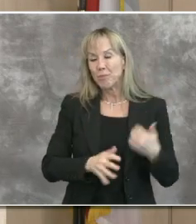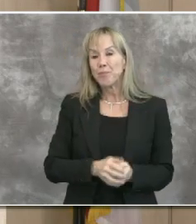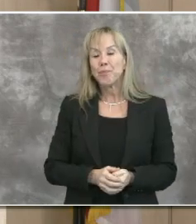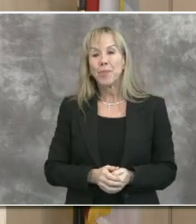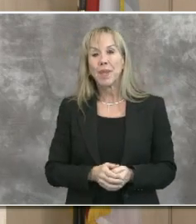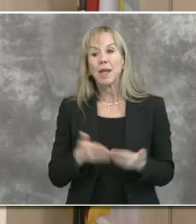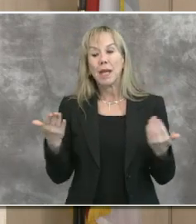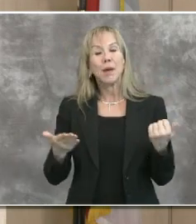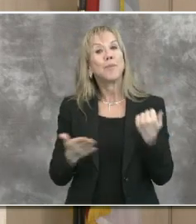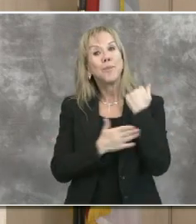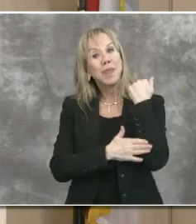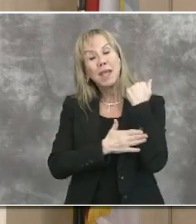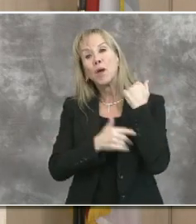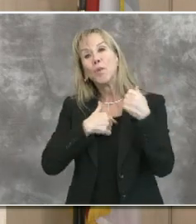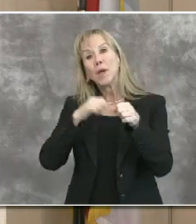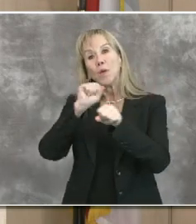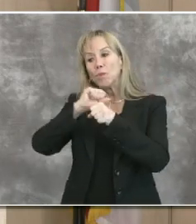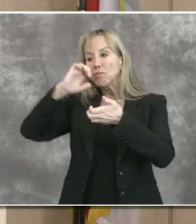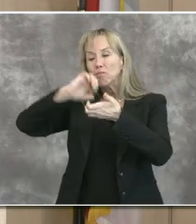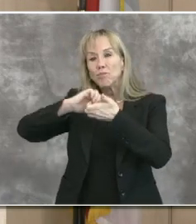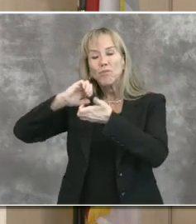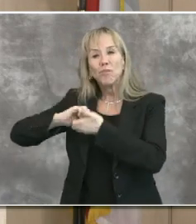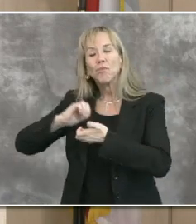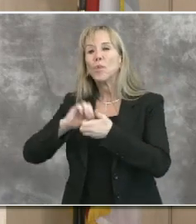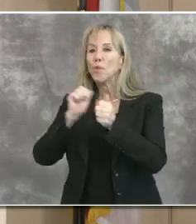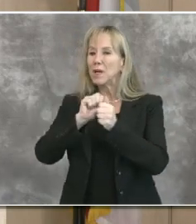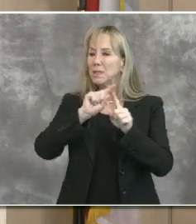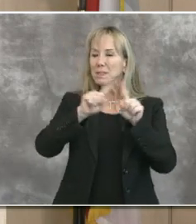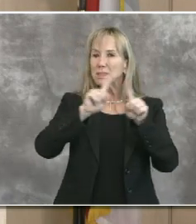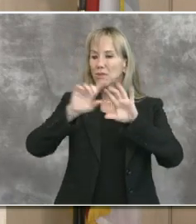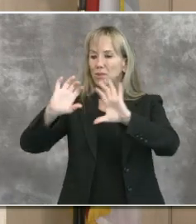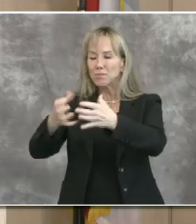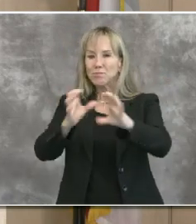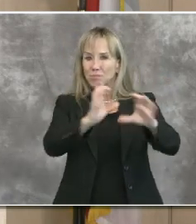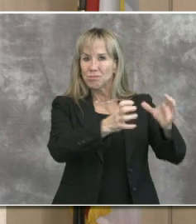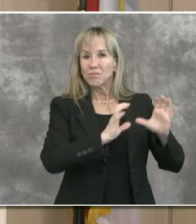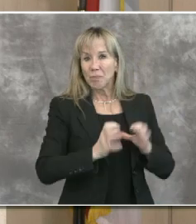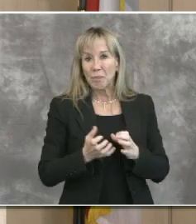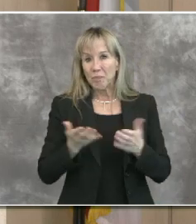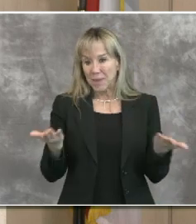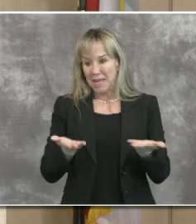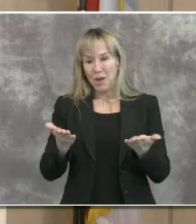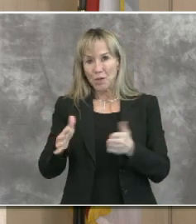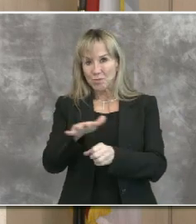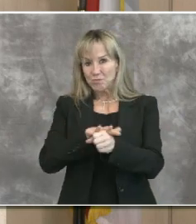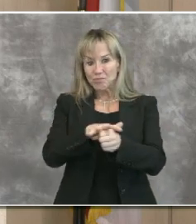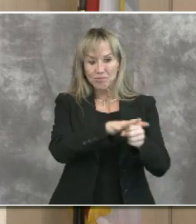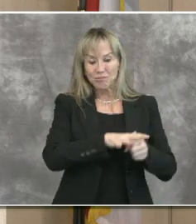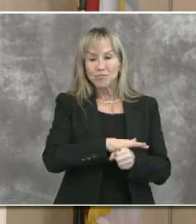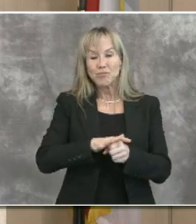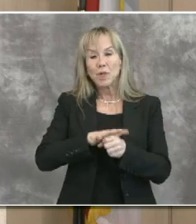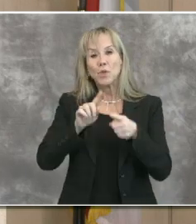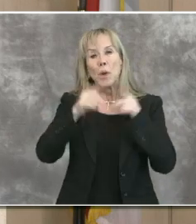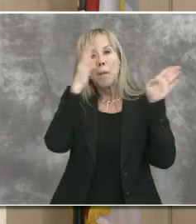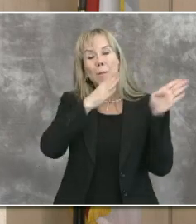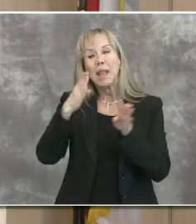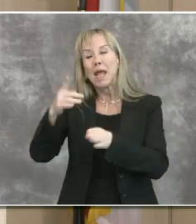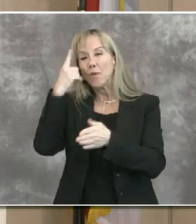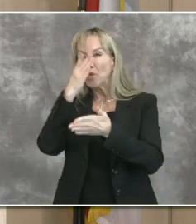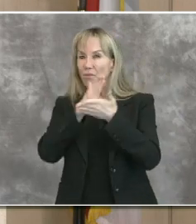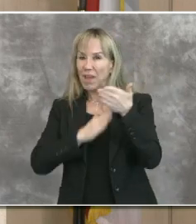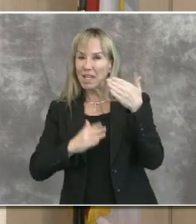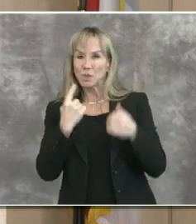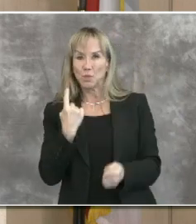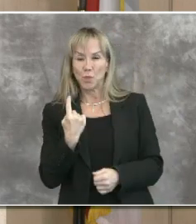county is working with all of our various sector partners to appropriately plan for the phase 1